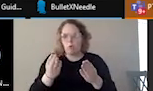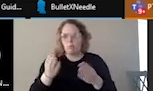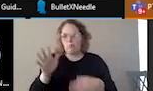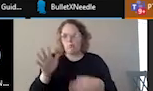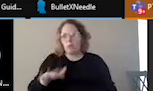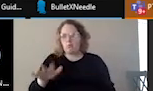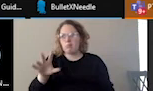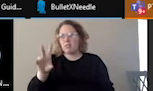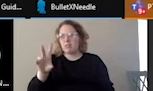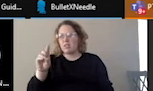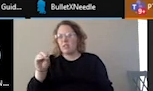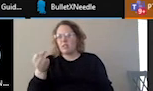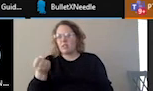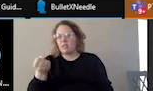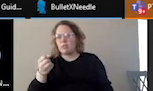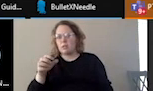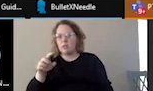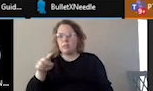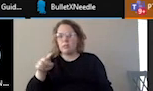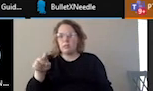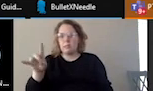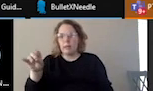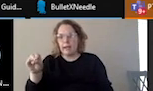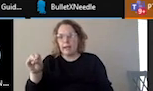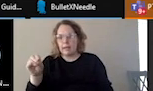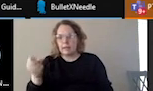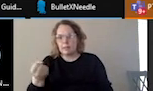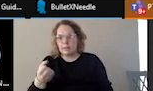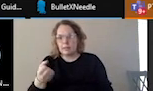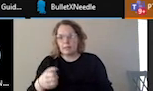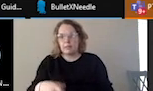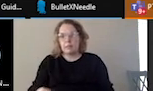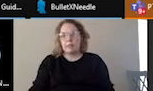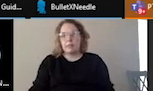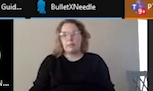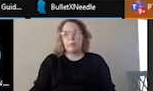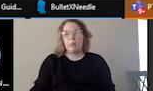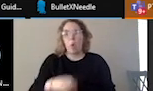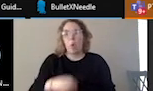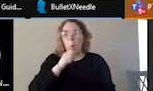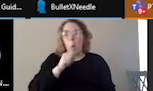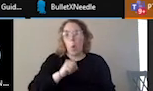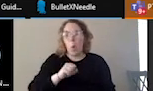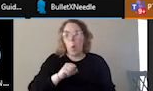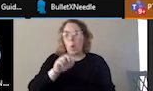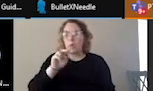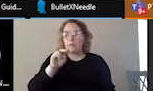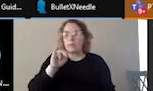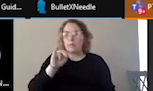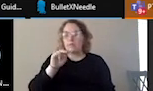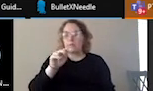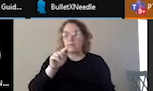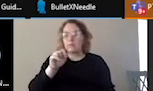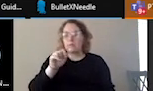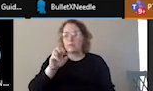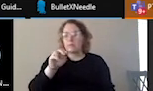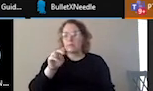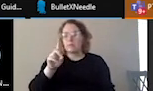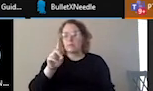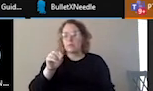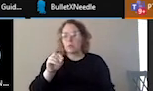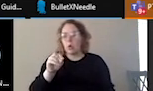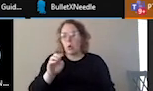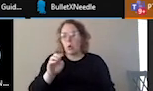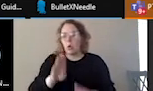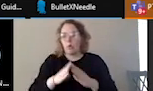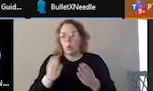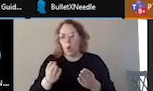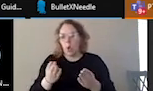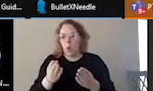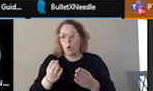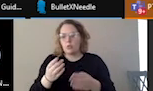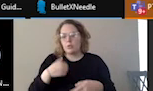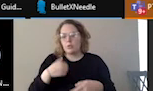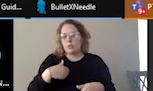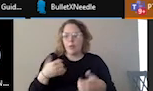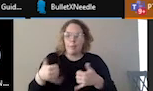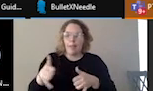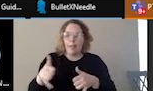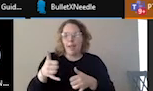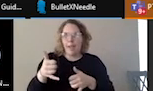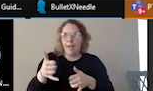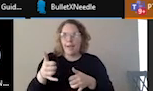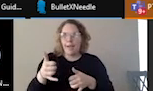that genre with these old kind of Nintendo books where you would play as Link and they would give you a puzzle. Like if you